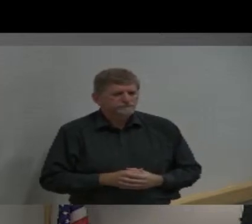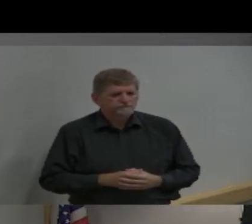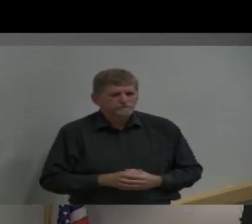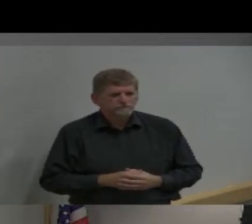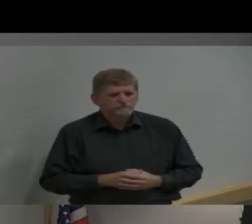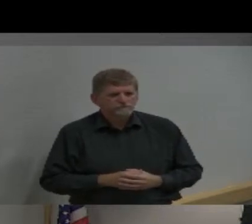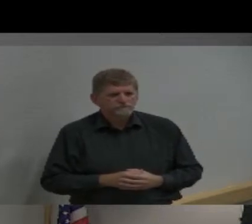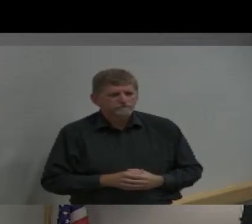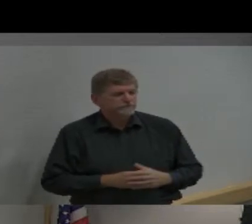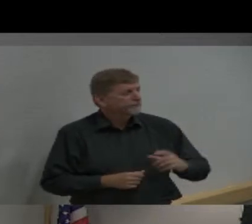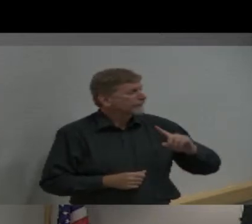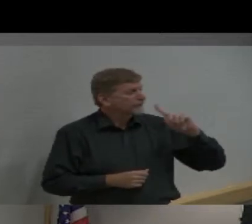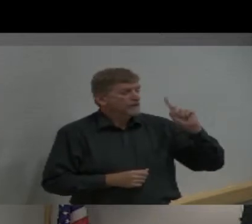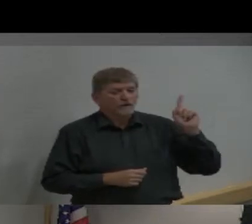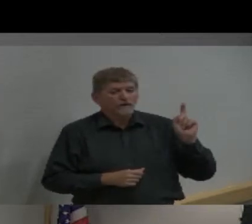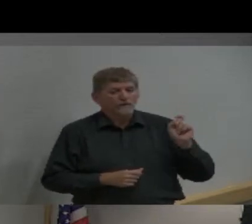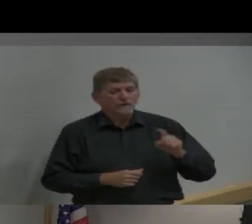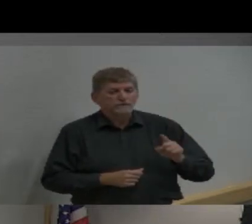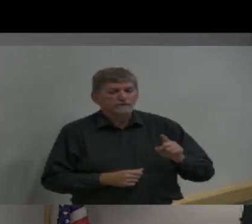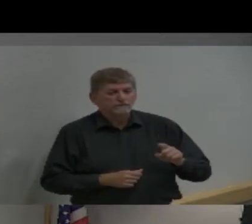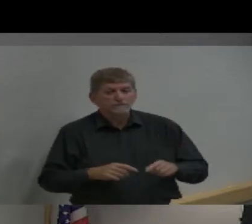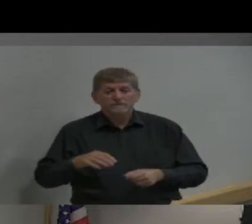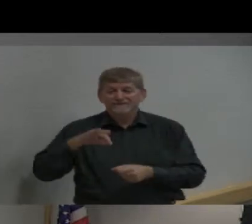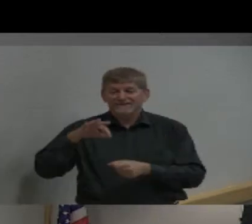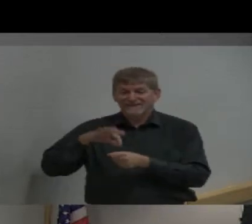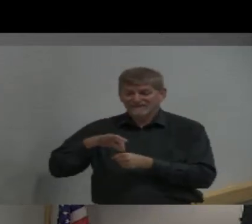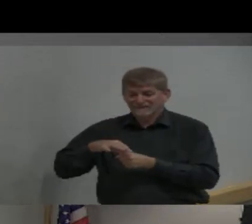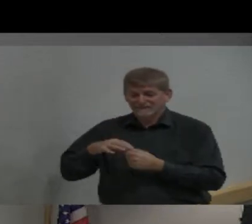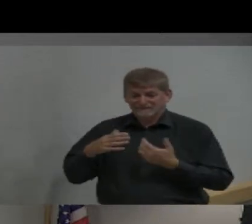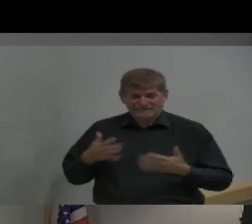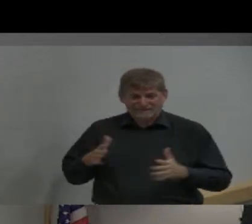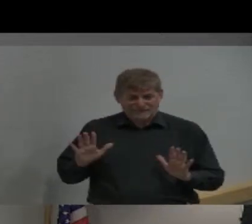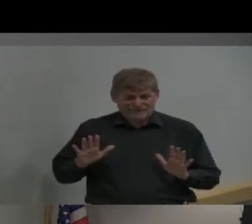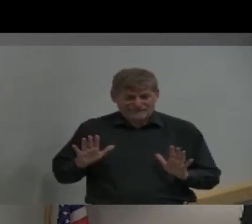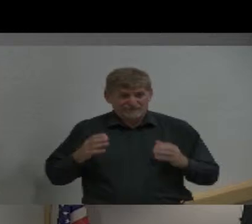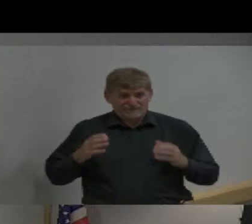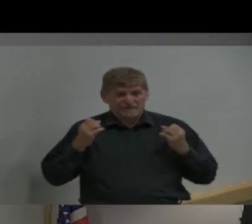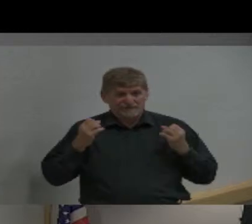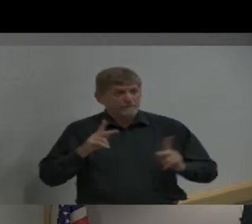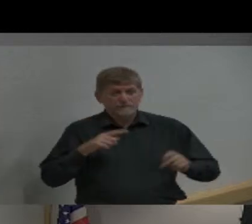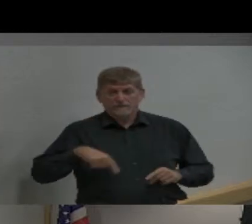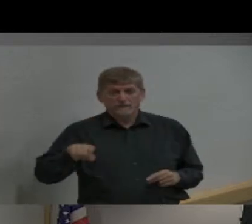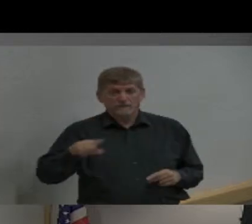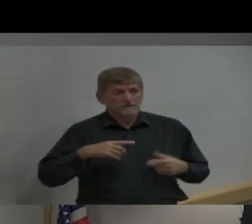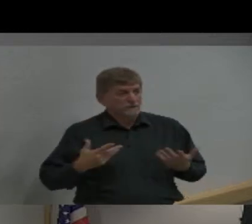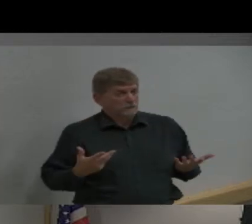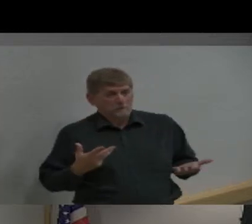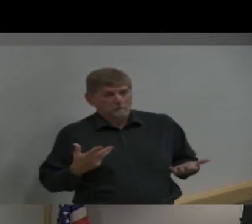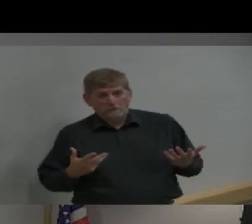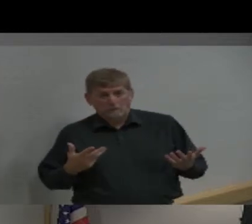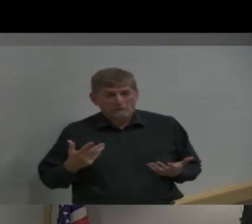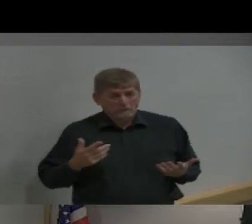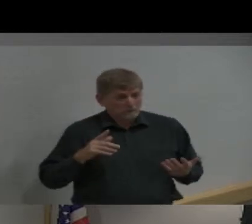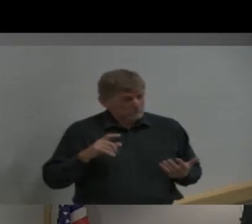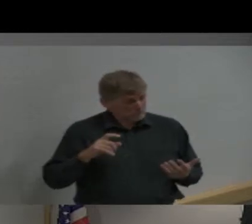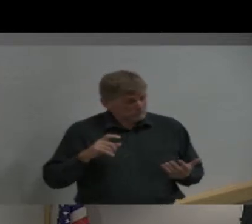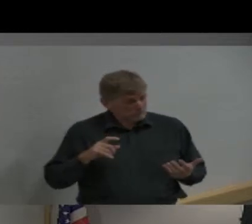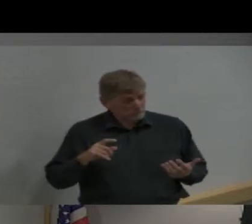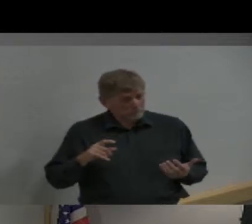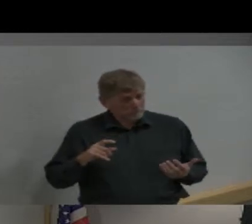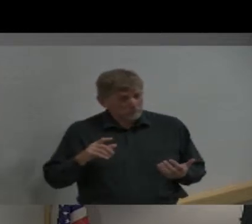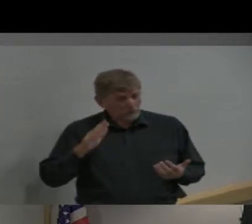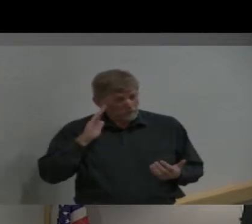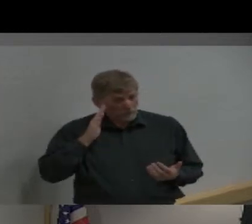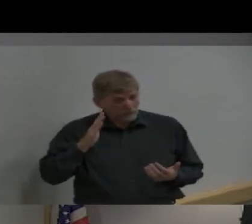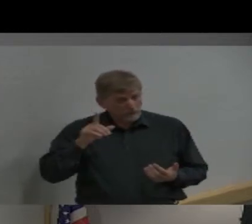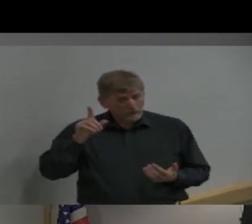Now that the election's over, and there's been all kinds of questions about whether there would be any kind of state mandates, are you looking for the